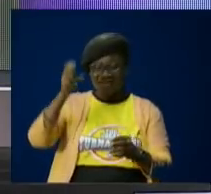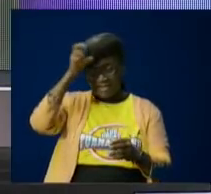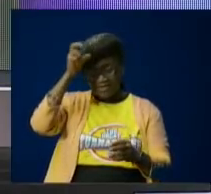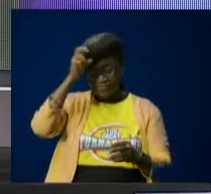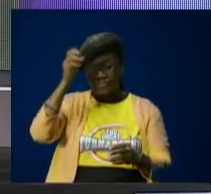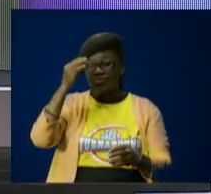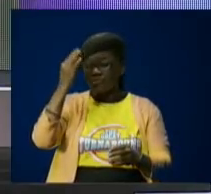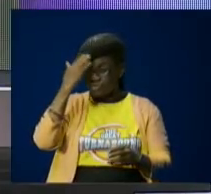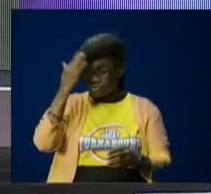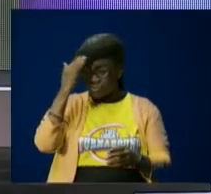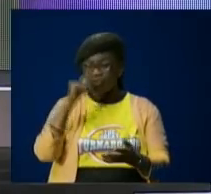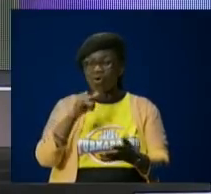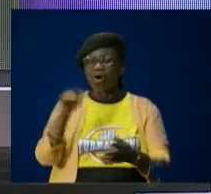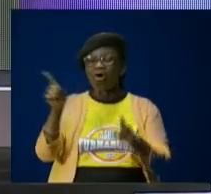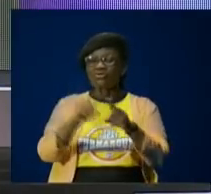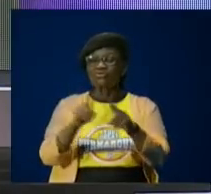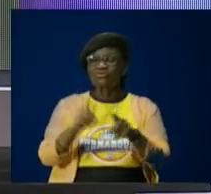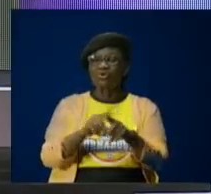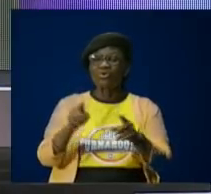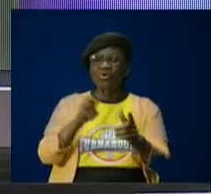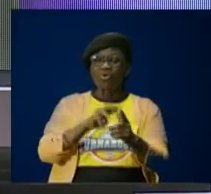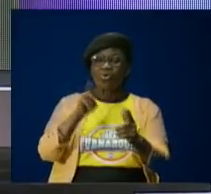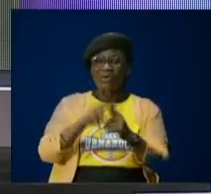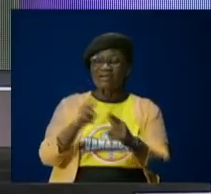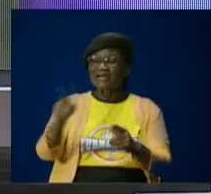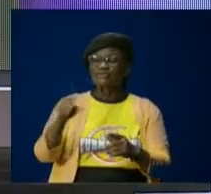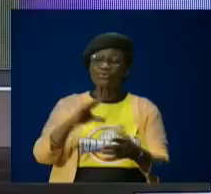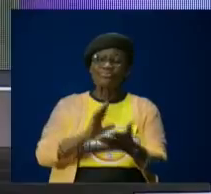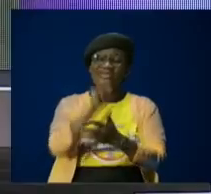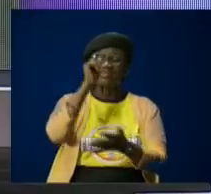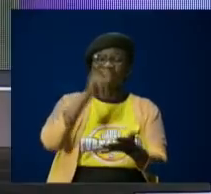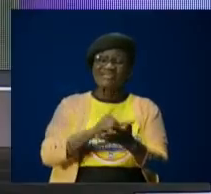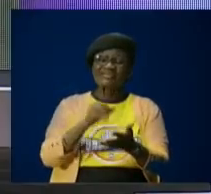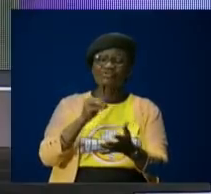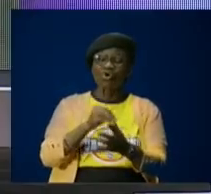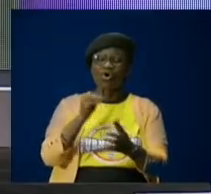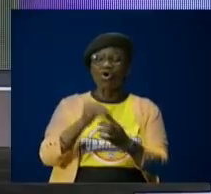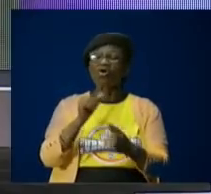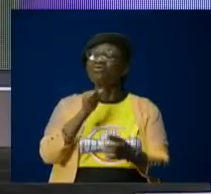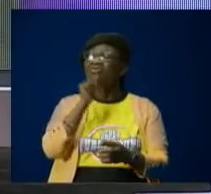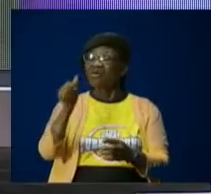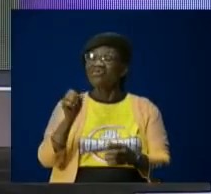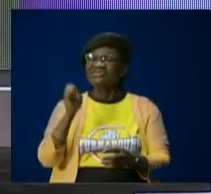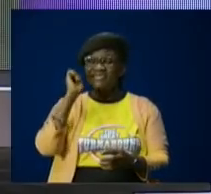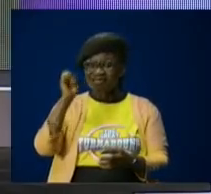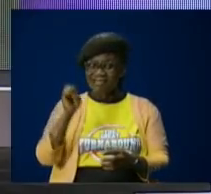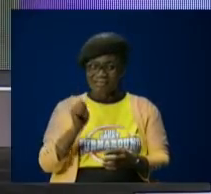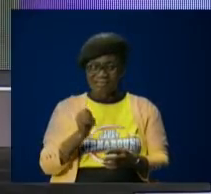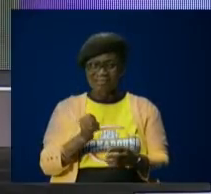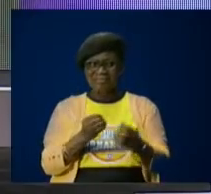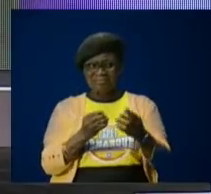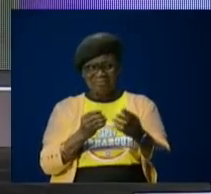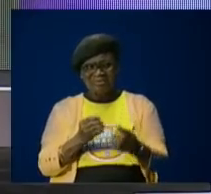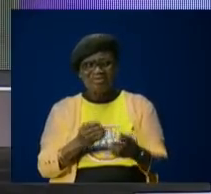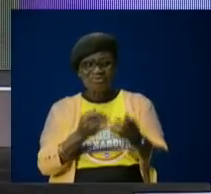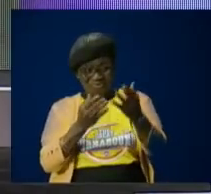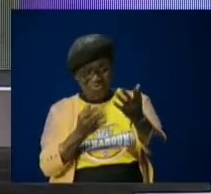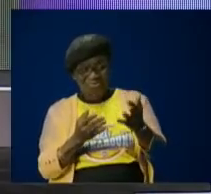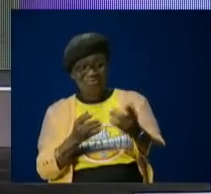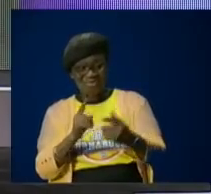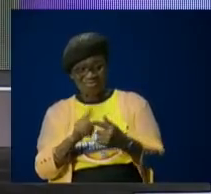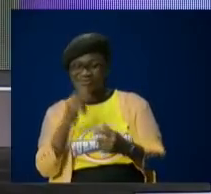And whether you believe it or not, he was hanging around to see who is the fellow they are going to make king